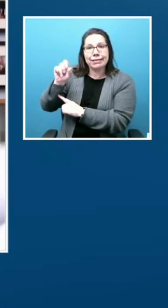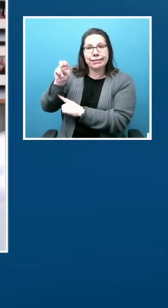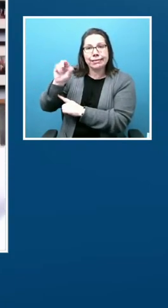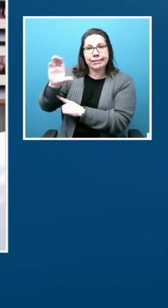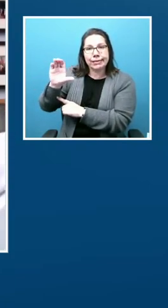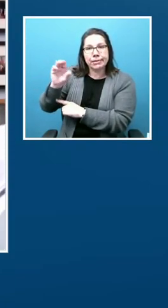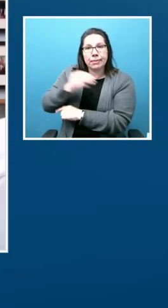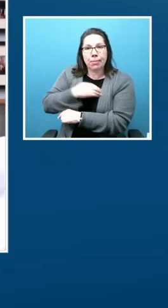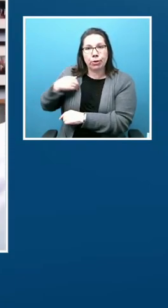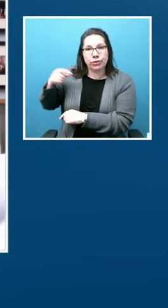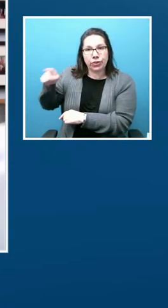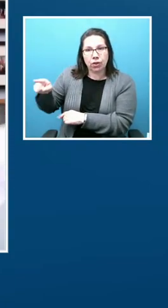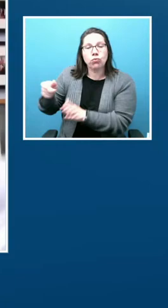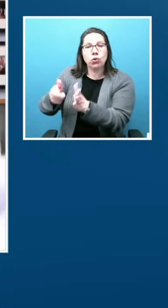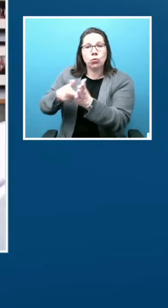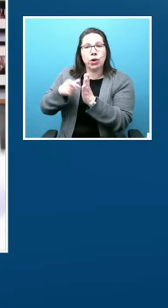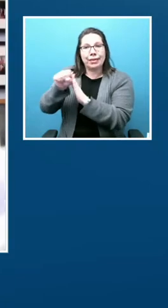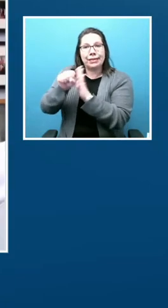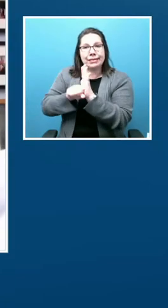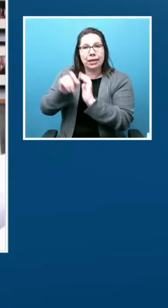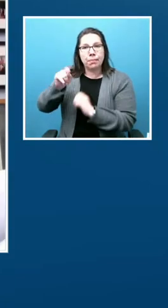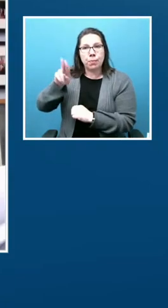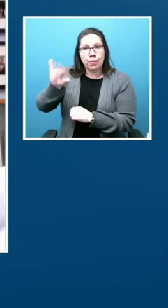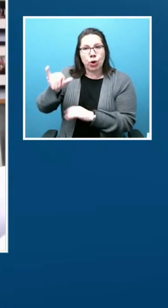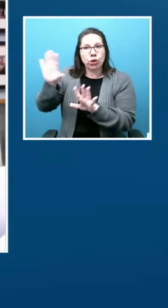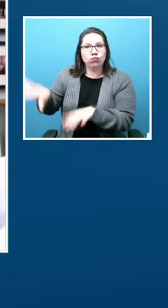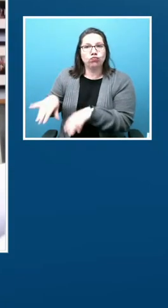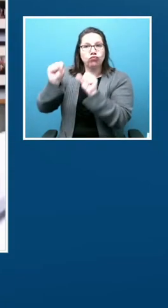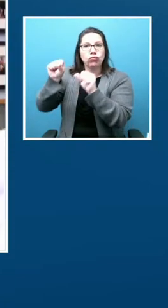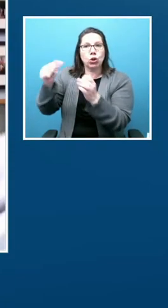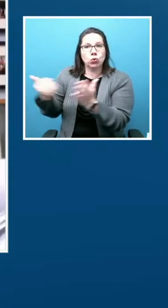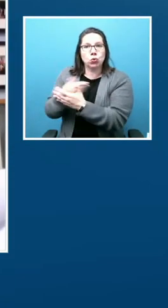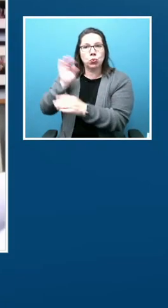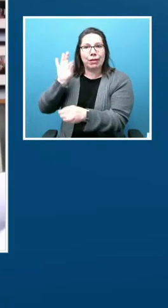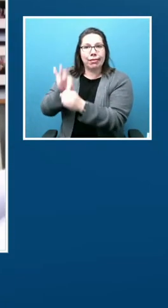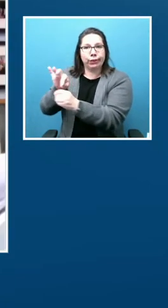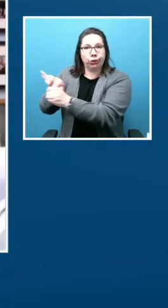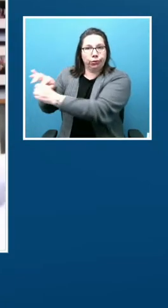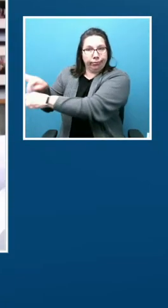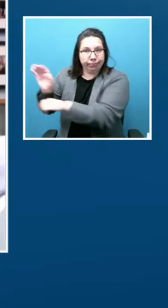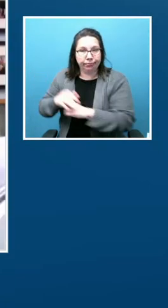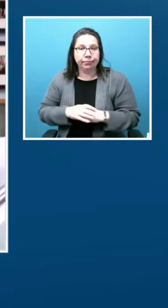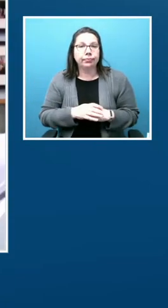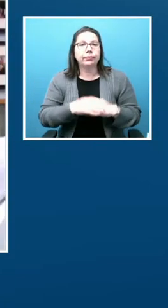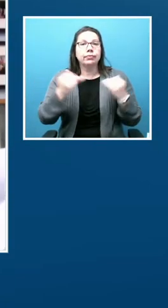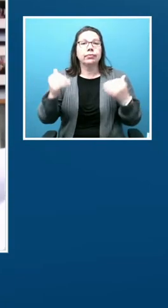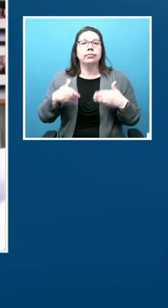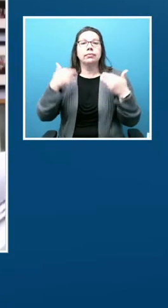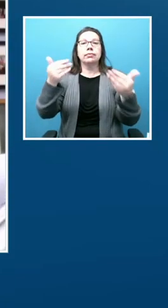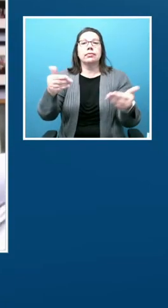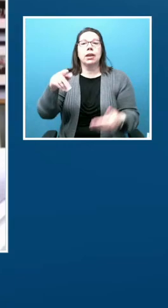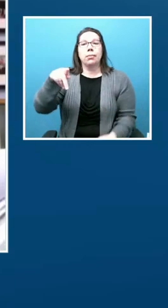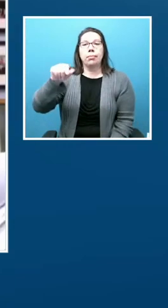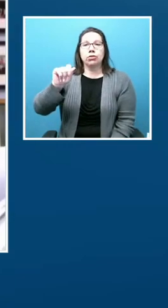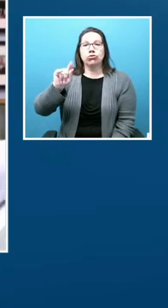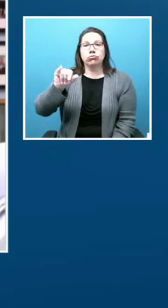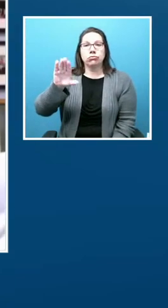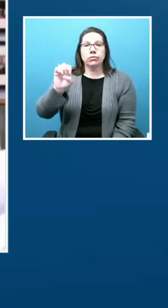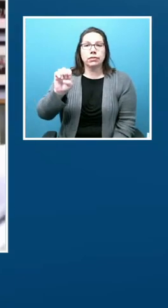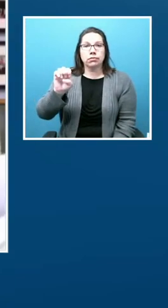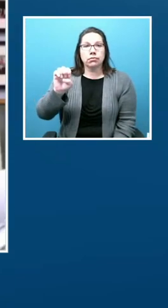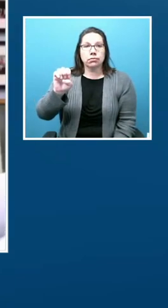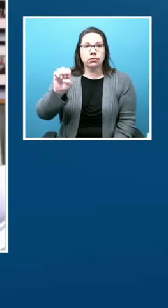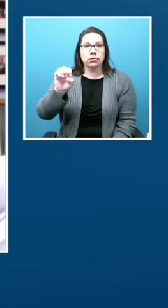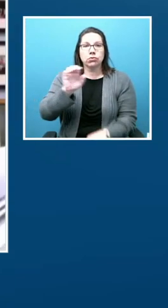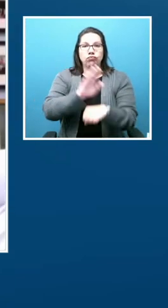the state party to hold new elections. I now ask Patrice Taylor to do the roll